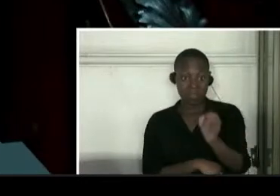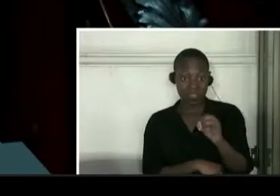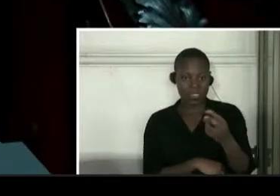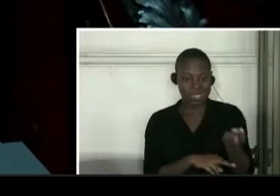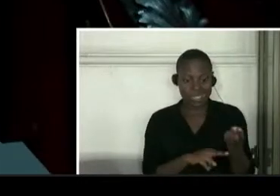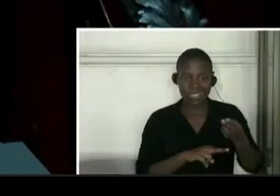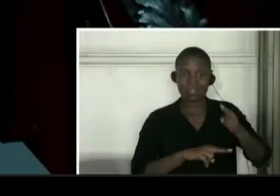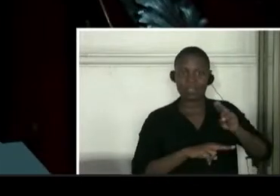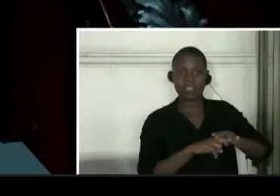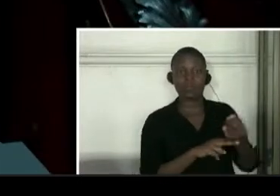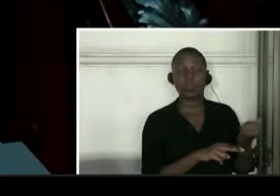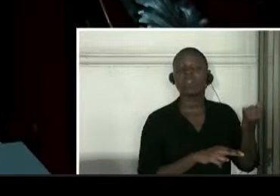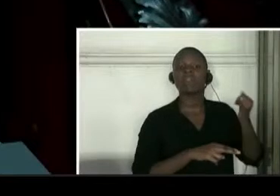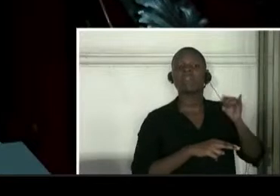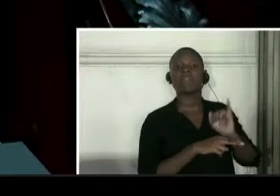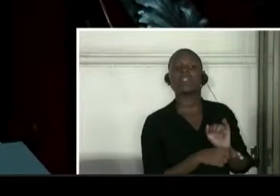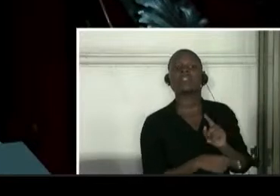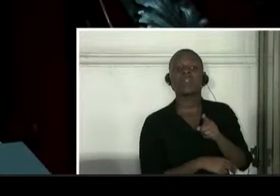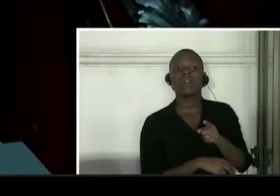investment of total human